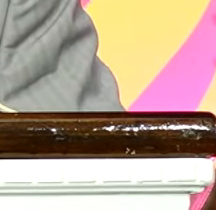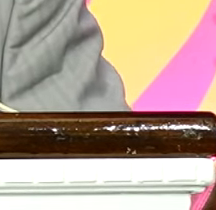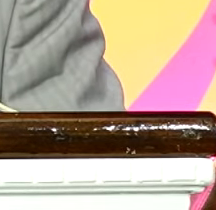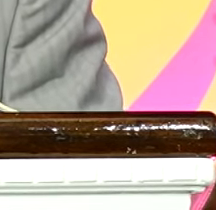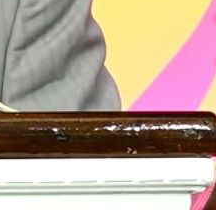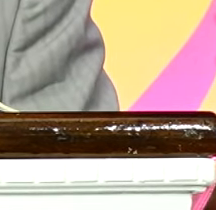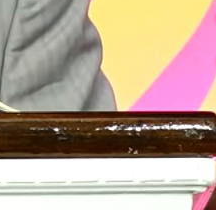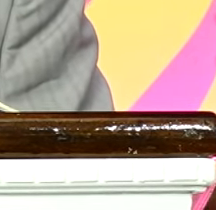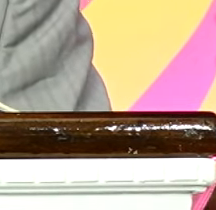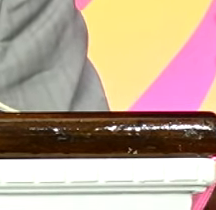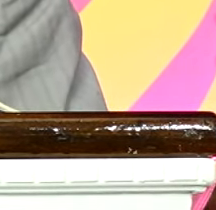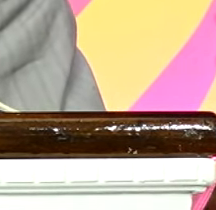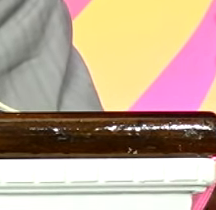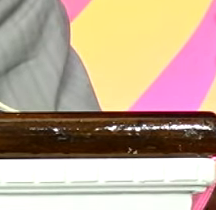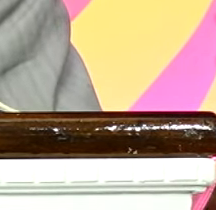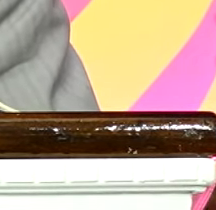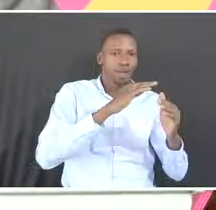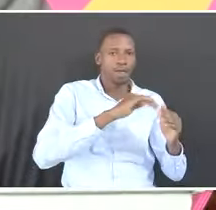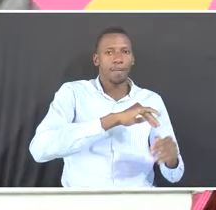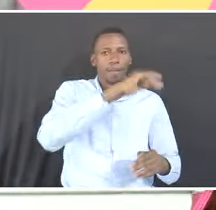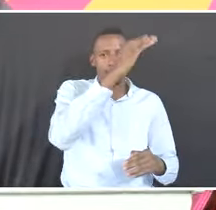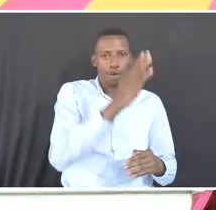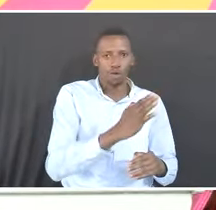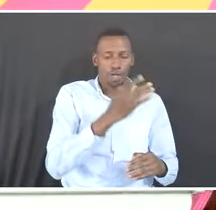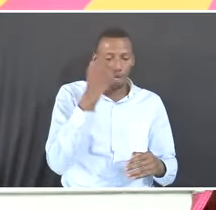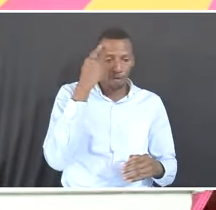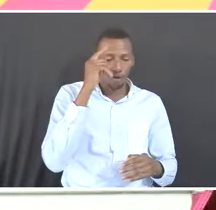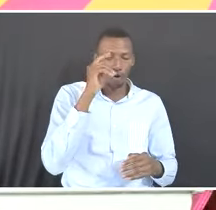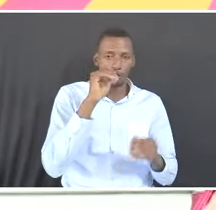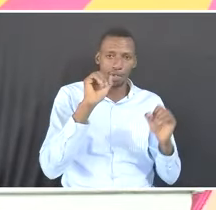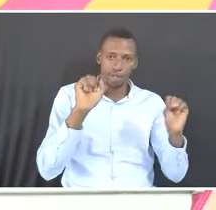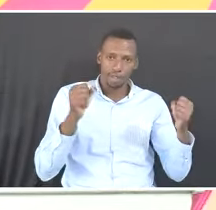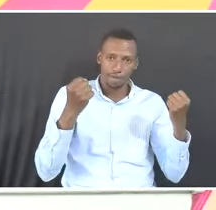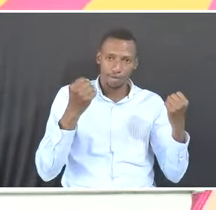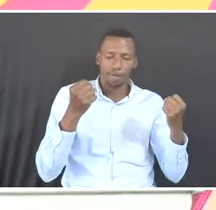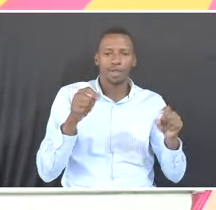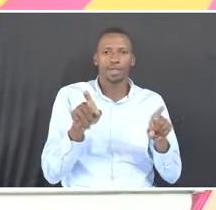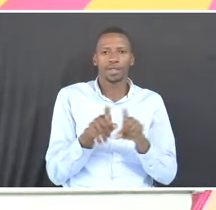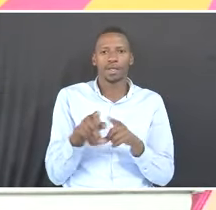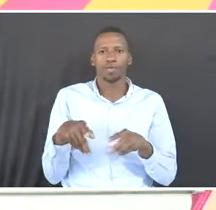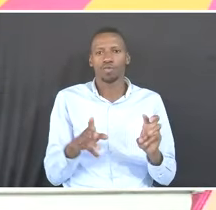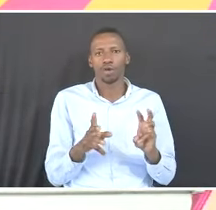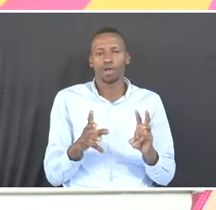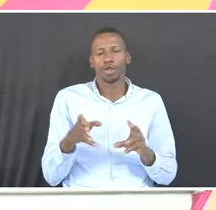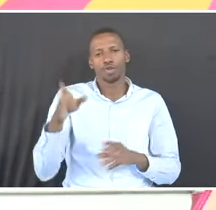safety, the same call is coming to us today, living in the current